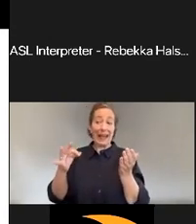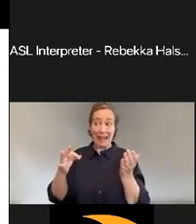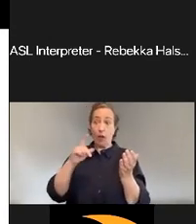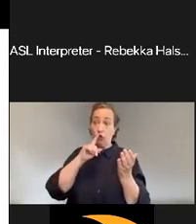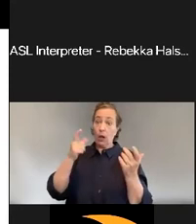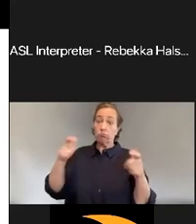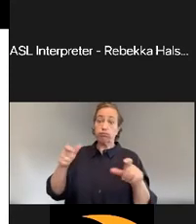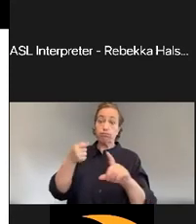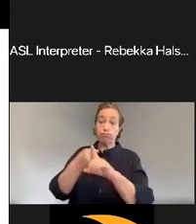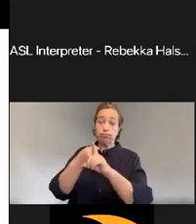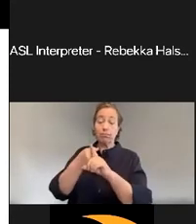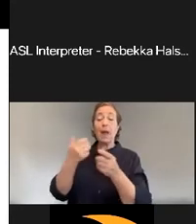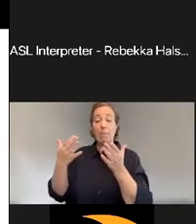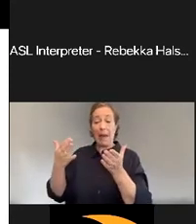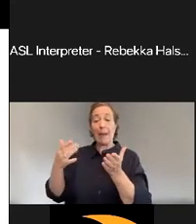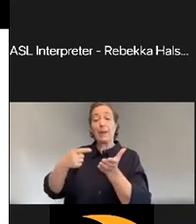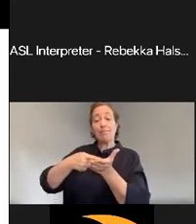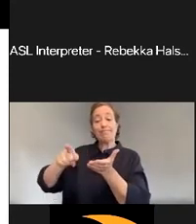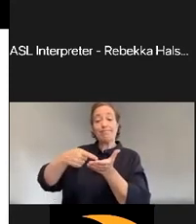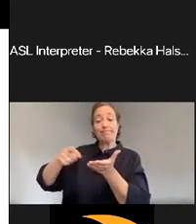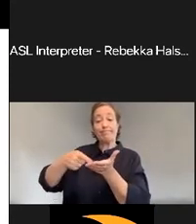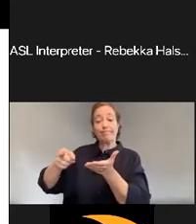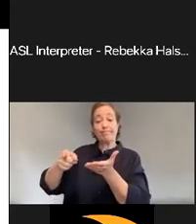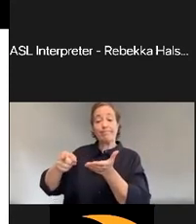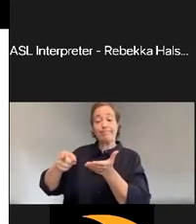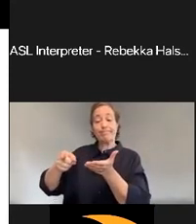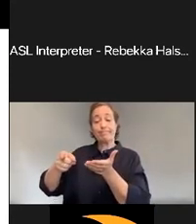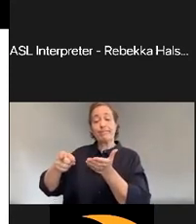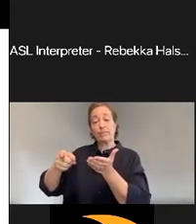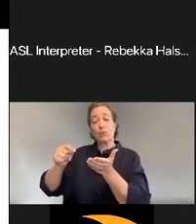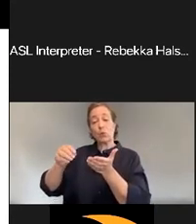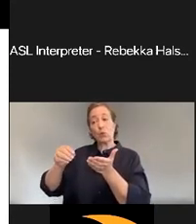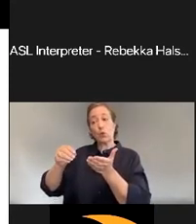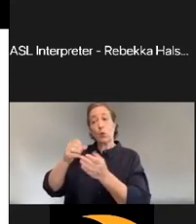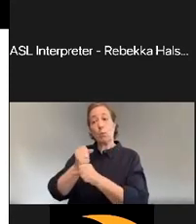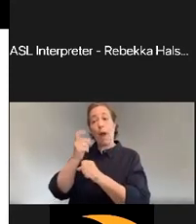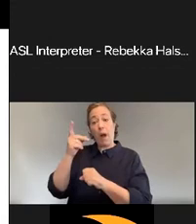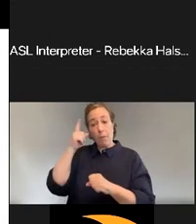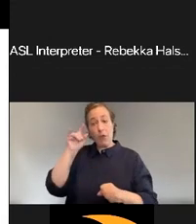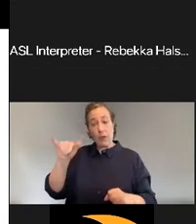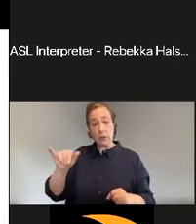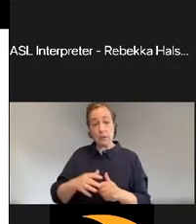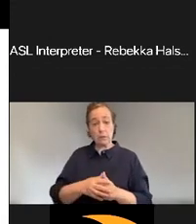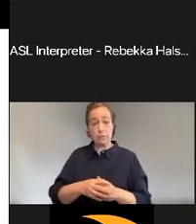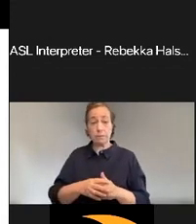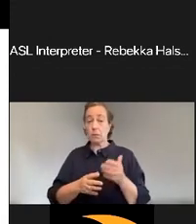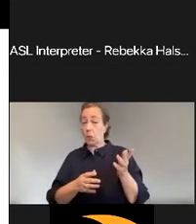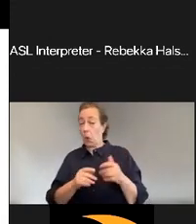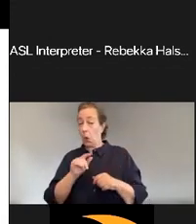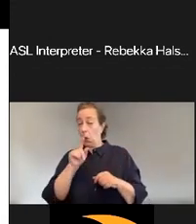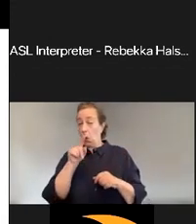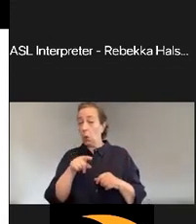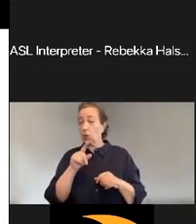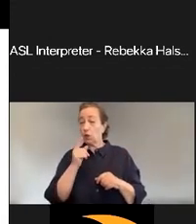provide. So those are just some examples of things that OCR might be interested in finding more about.